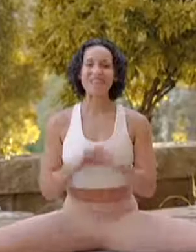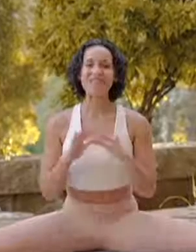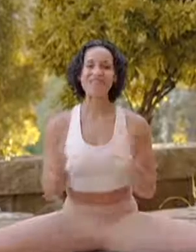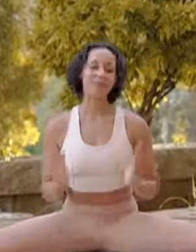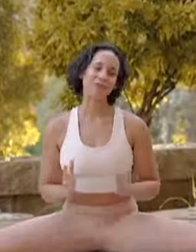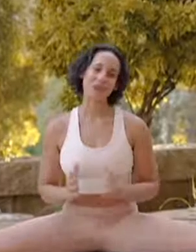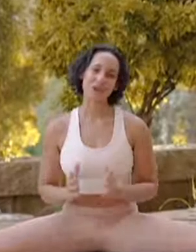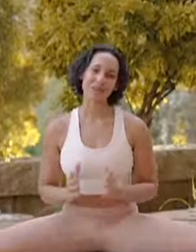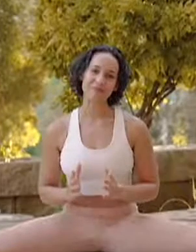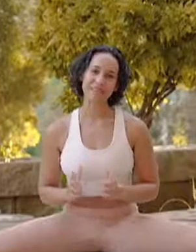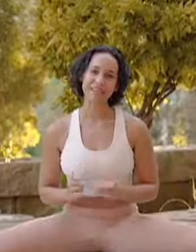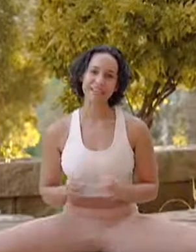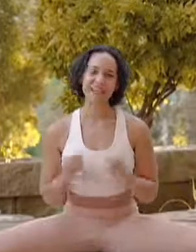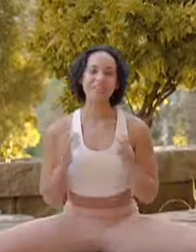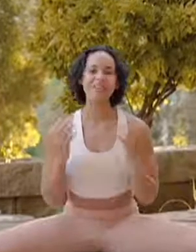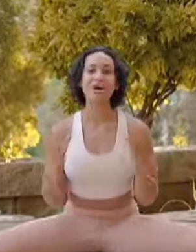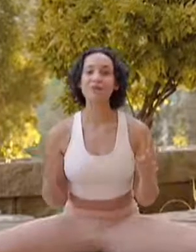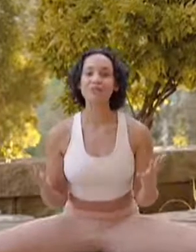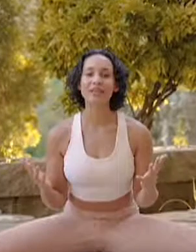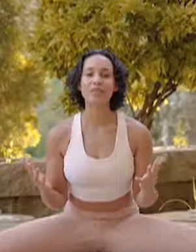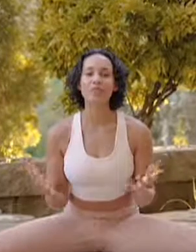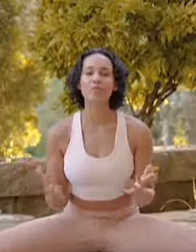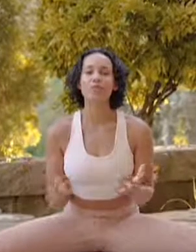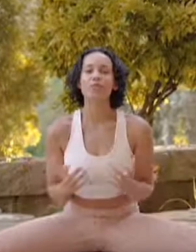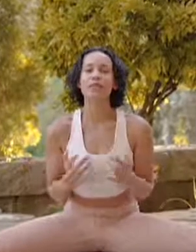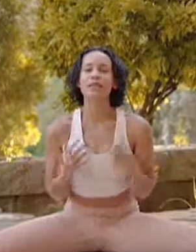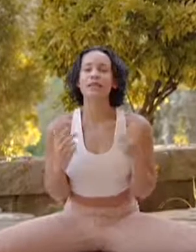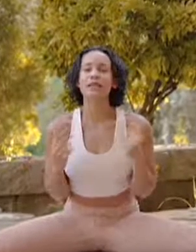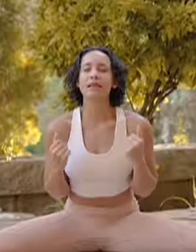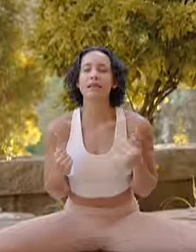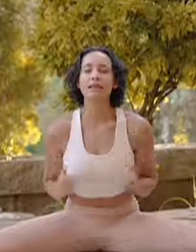it. Thank you for joining me. Don't